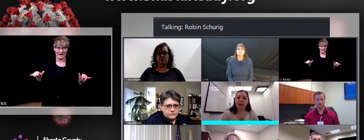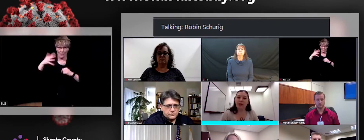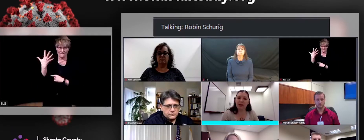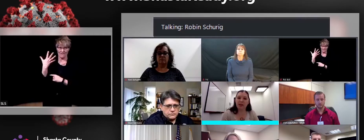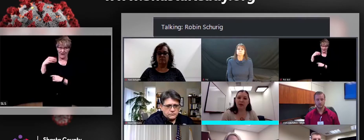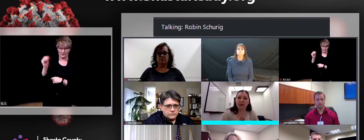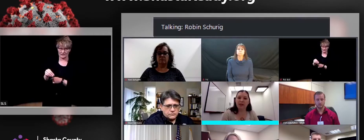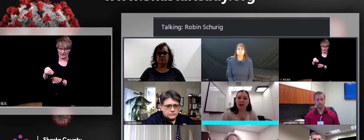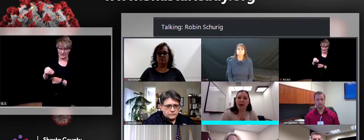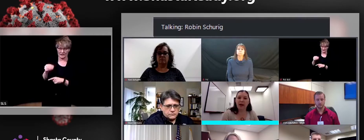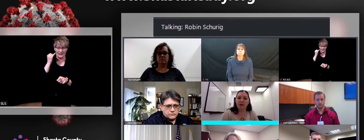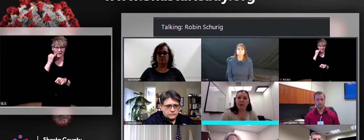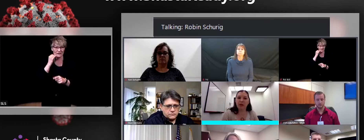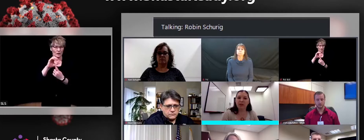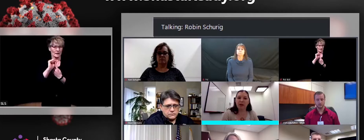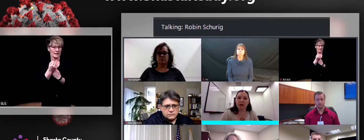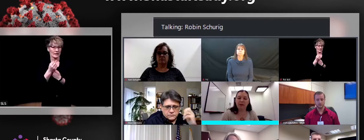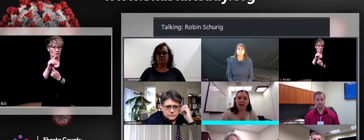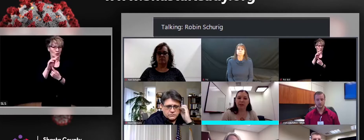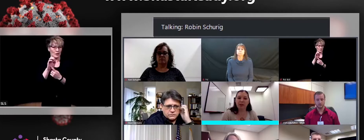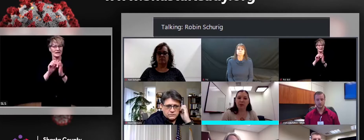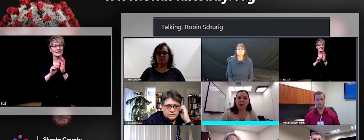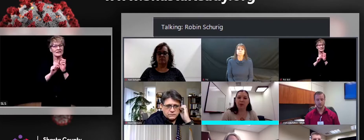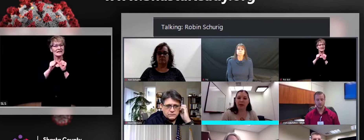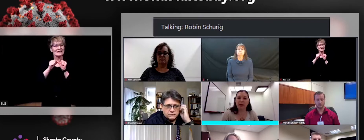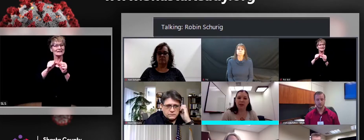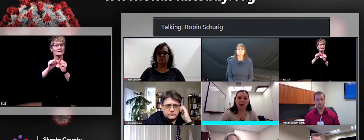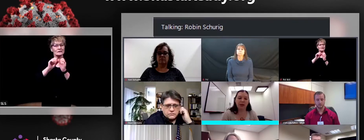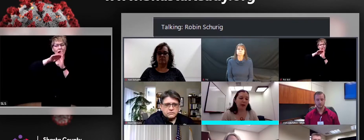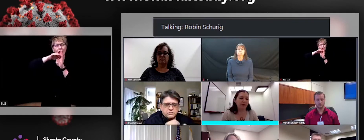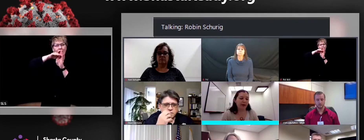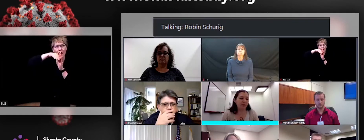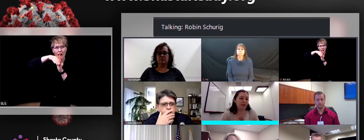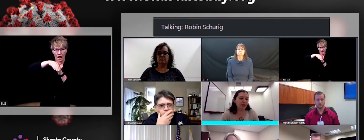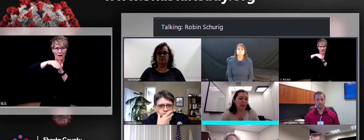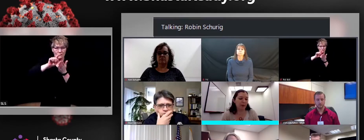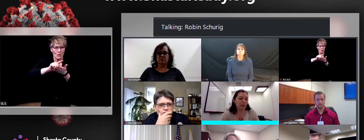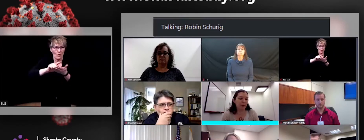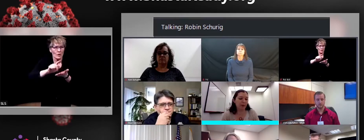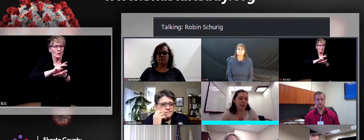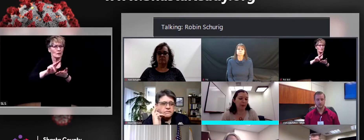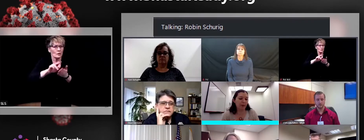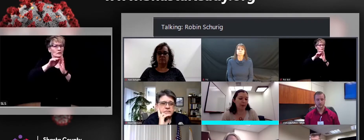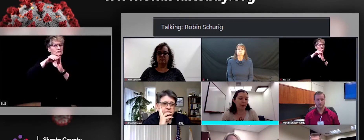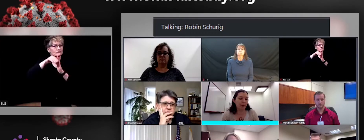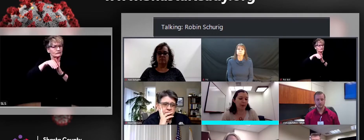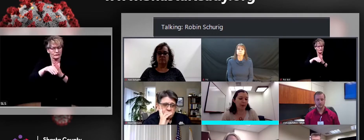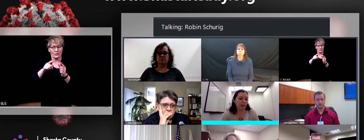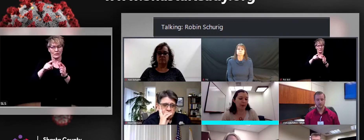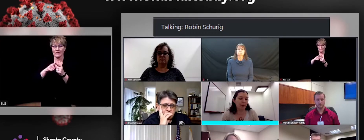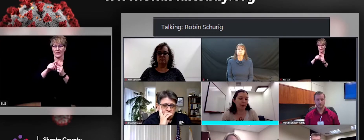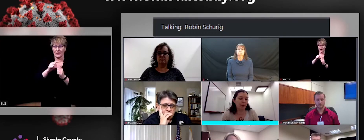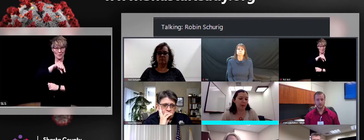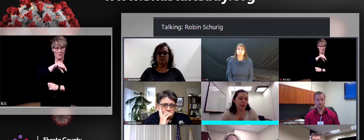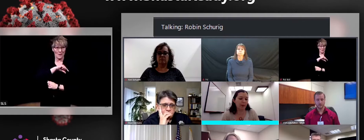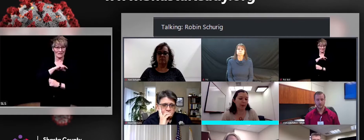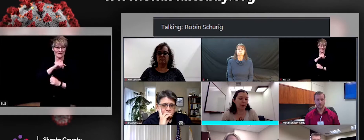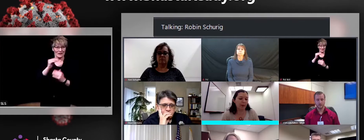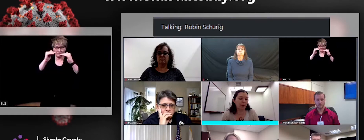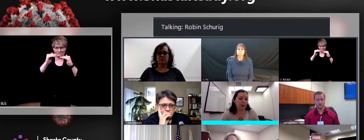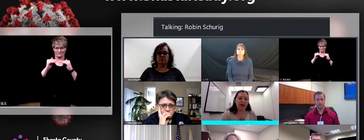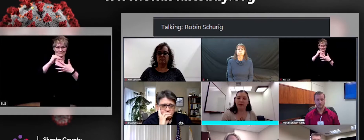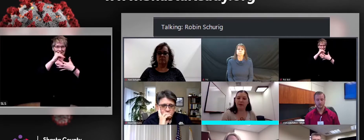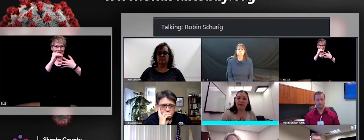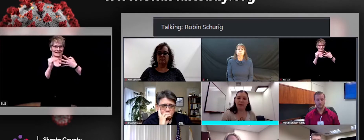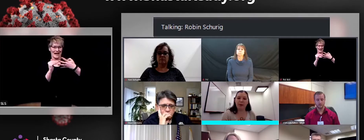if our case rate continues to decline from week to week for the next 2 weeks, we could qualify to move into the red. So that's great news. And as a